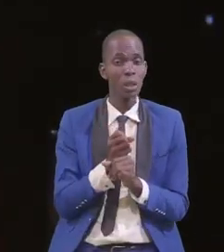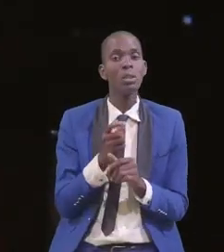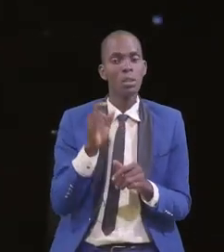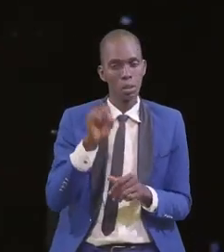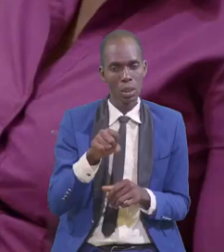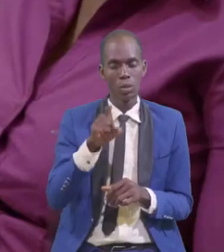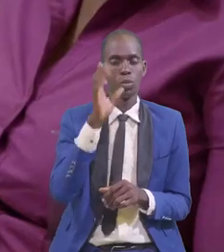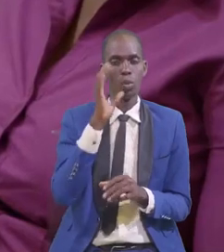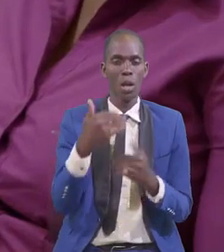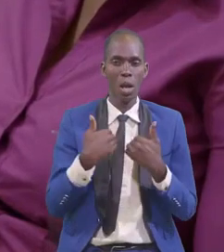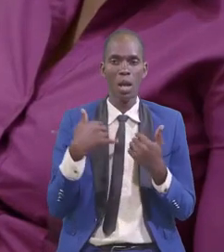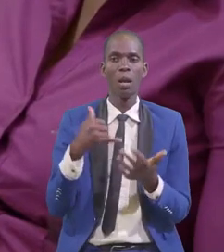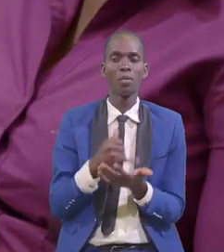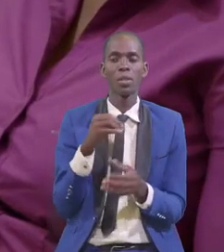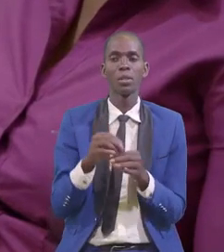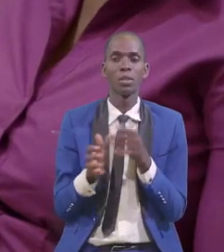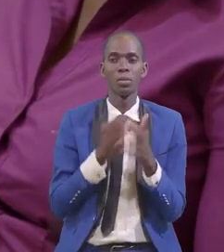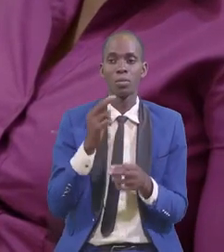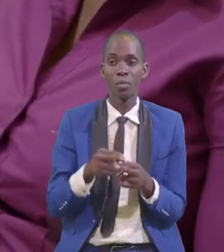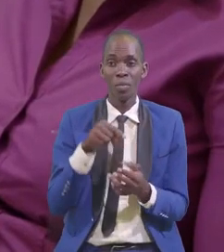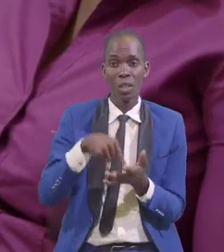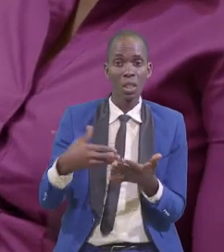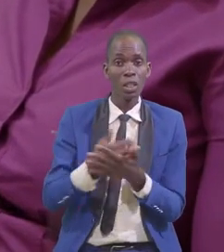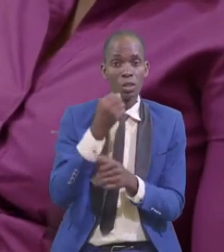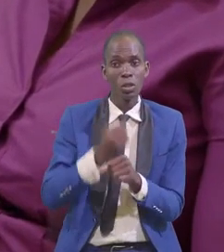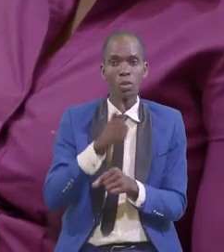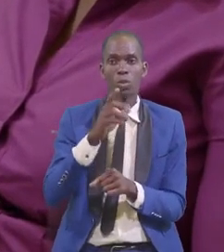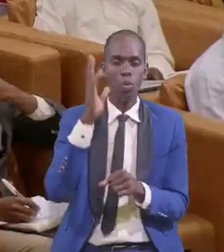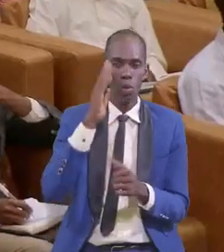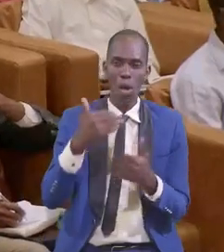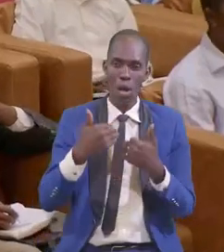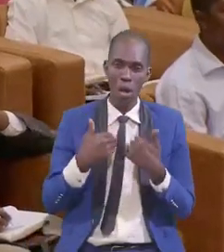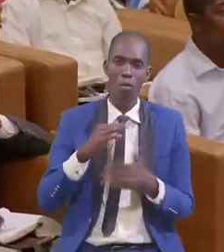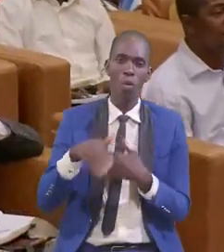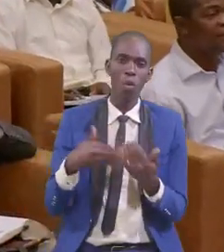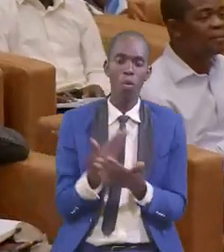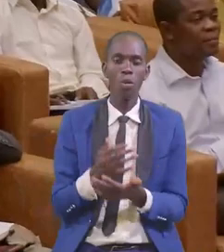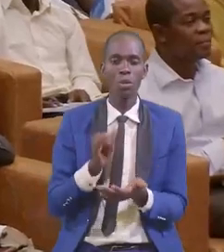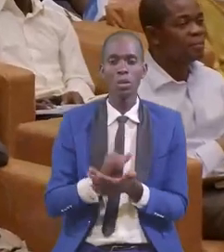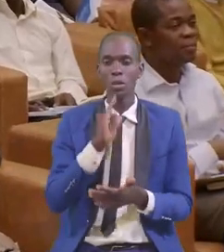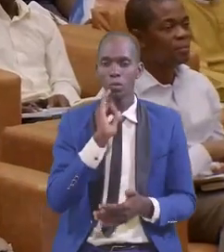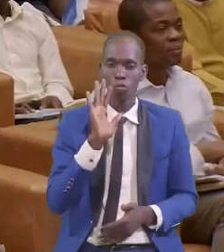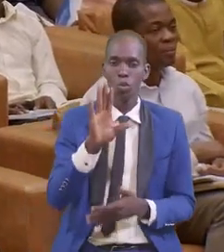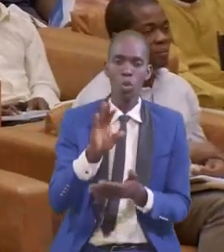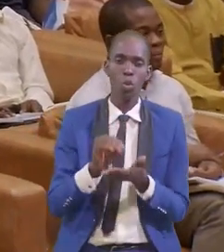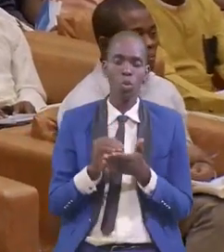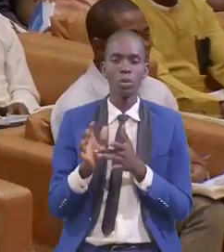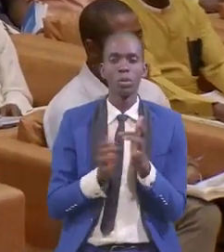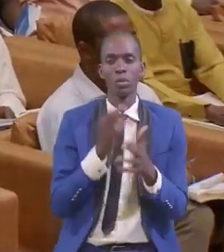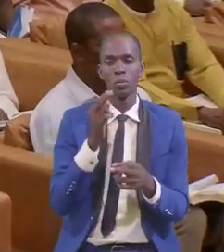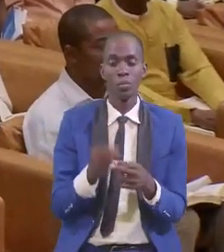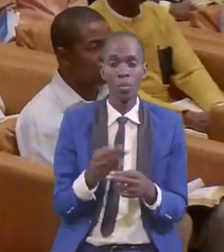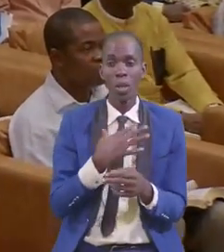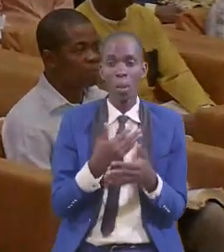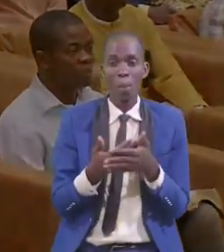have. This new year, you will have. But before that point